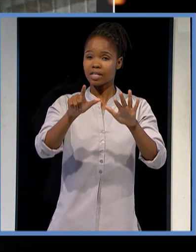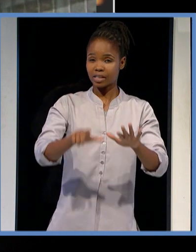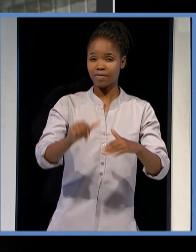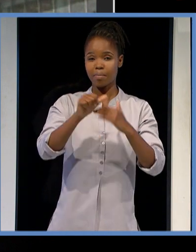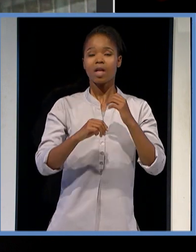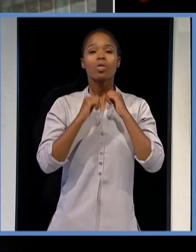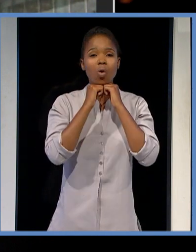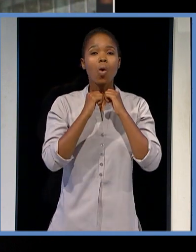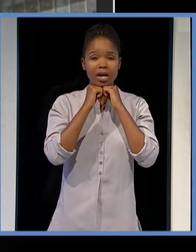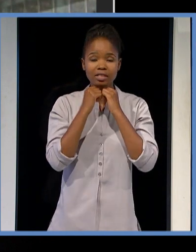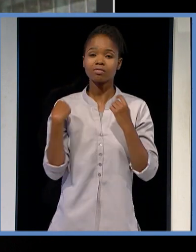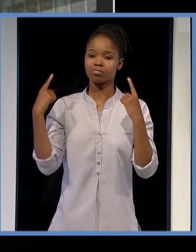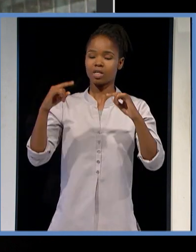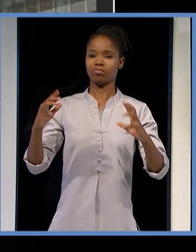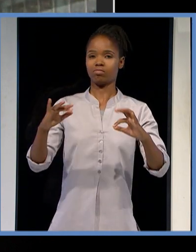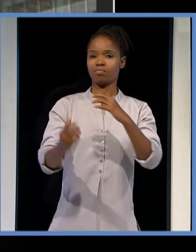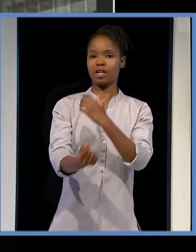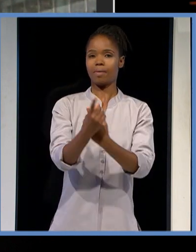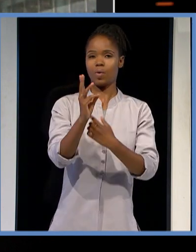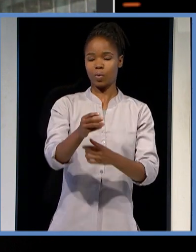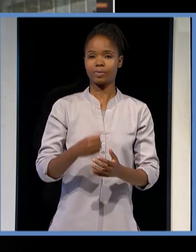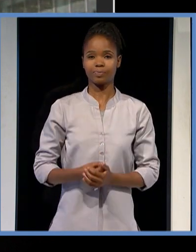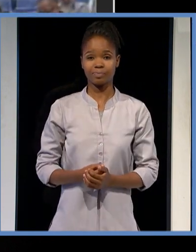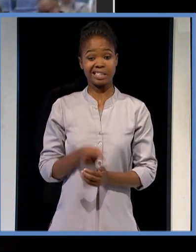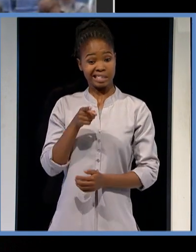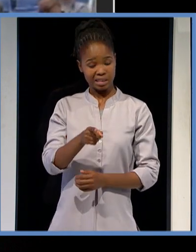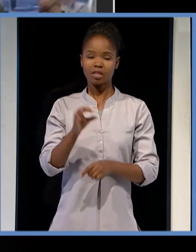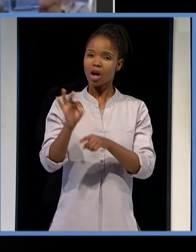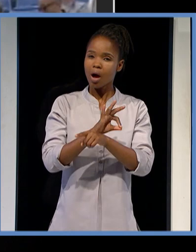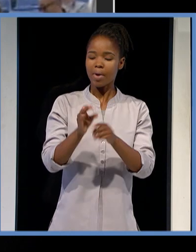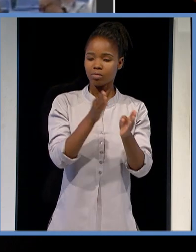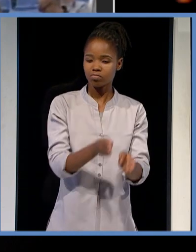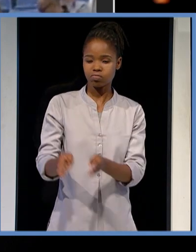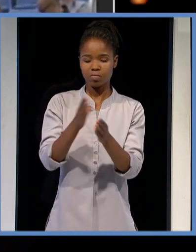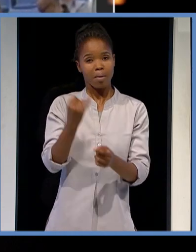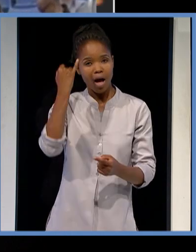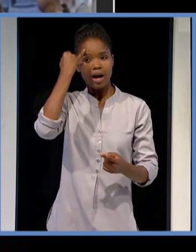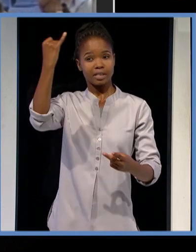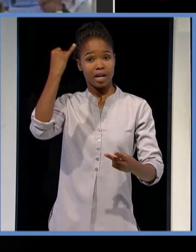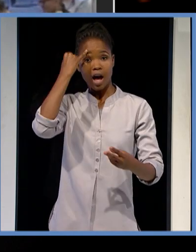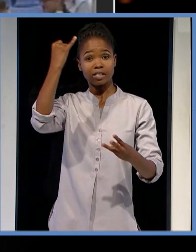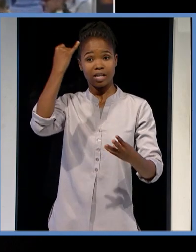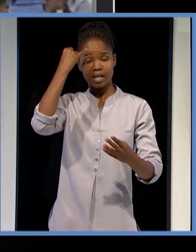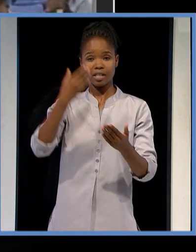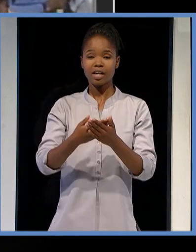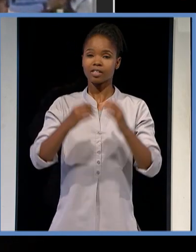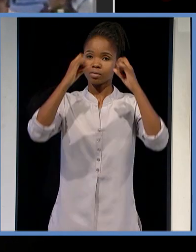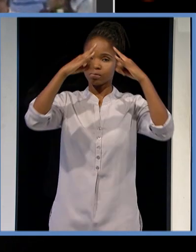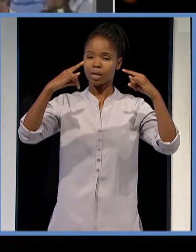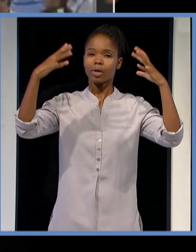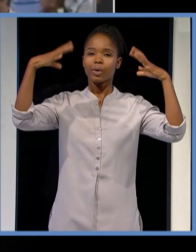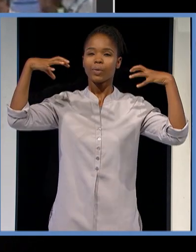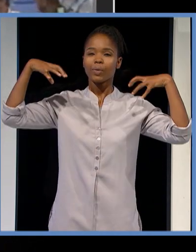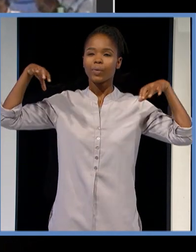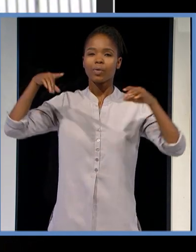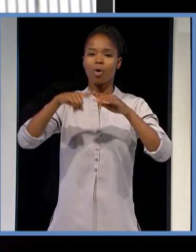the Games are scheduled in the Japanese capital. Tokyo organizers have tried other measures, such as vapor sprays, having